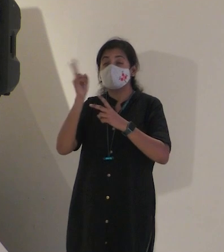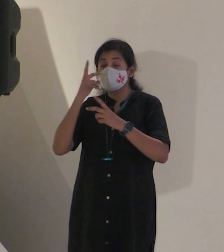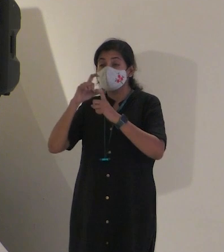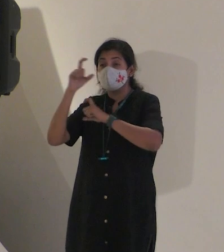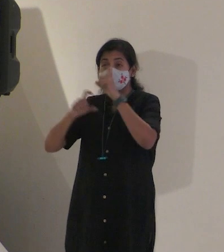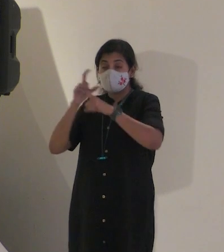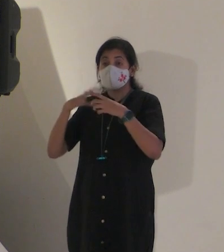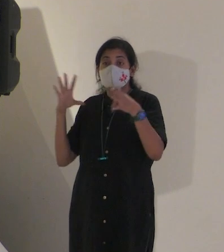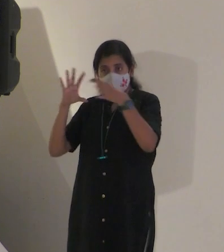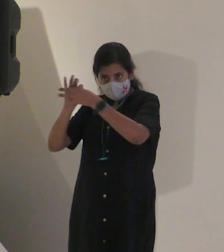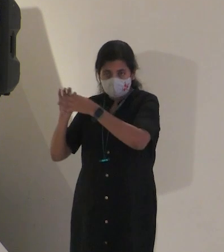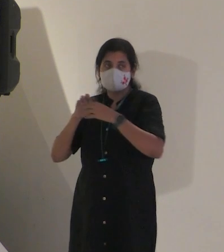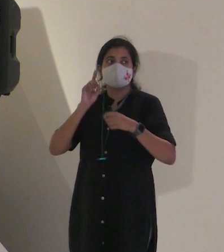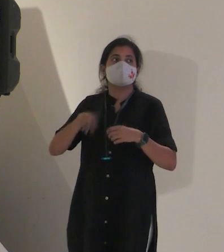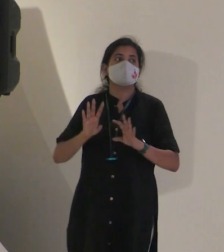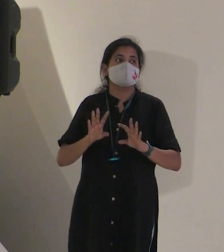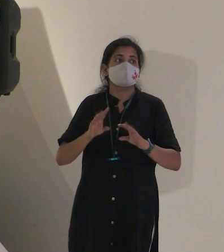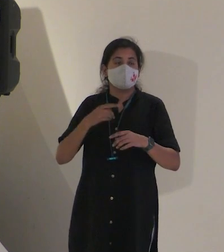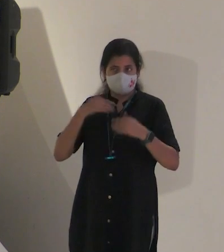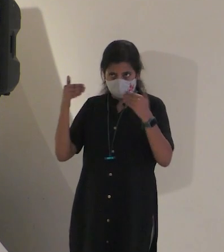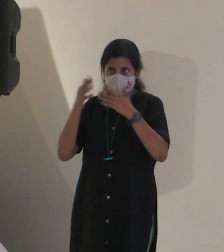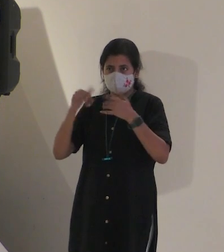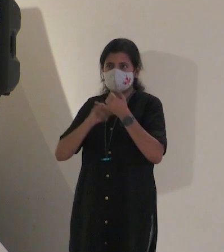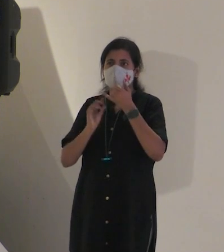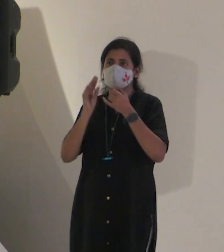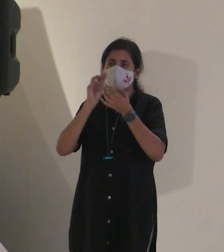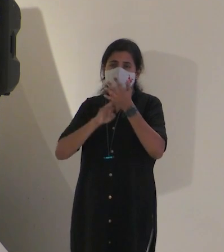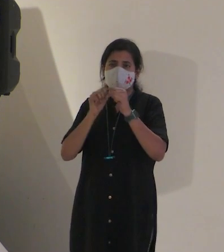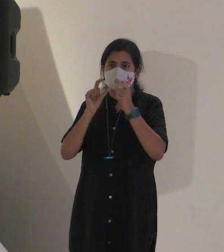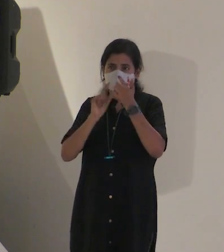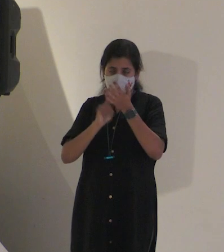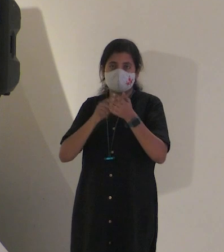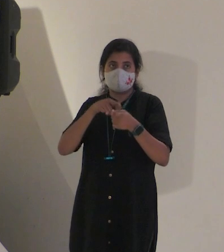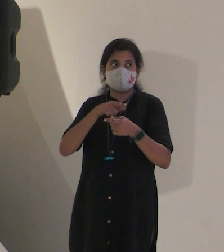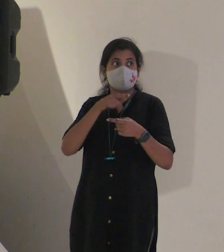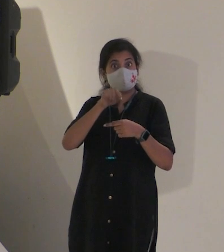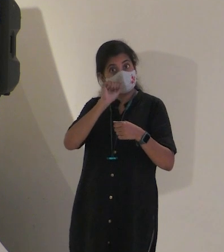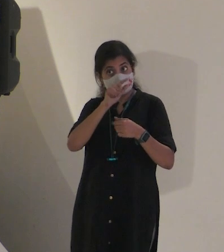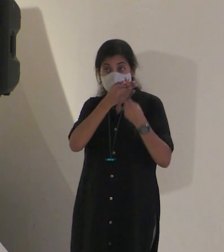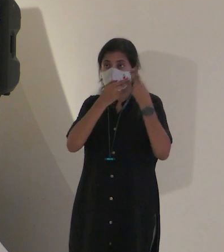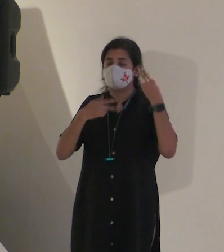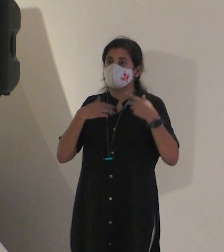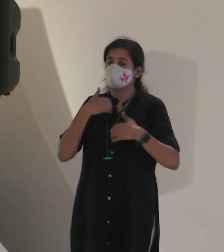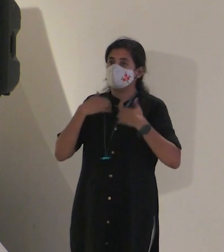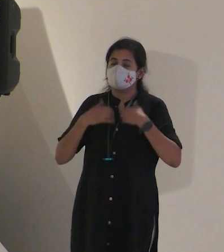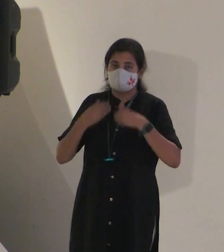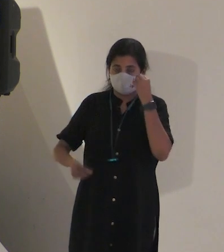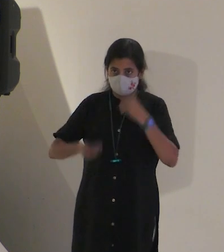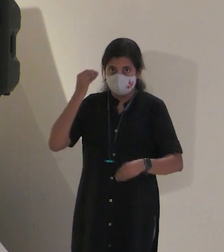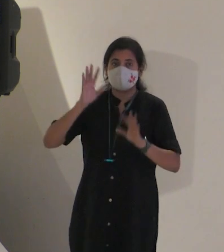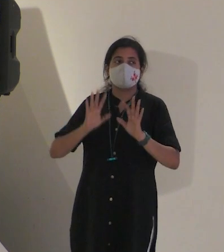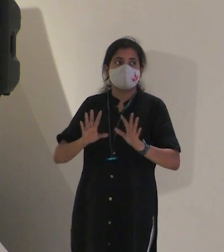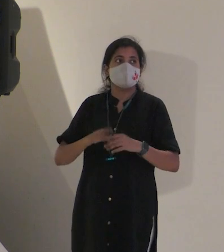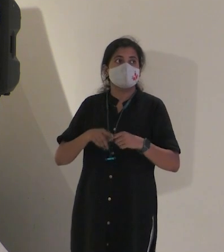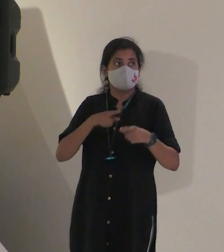is when I actually met Suman. Our story with Suman is very interesting because I keep telling, it was